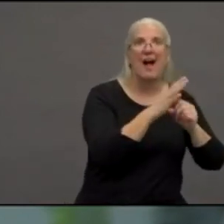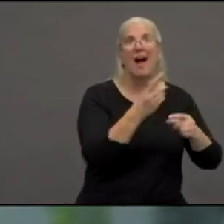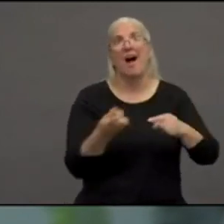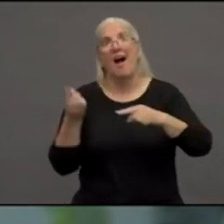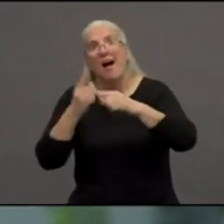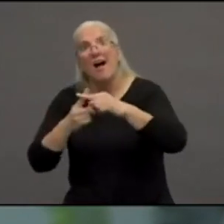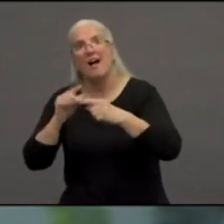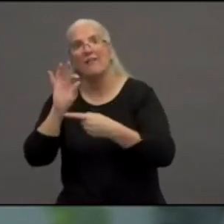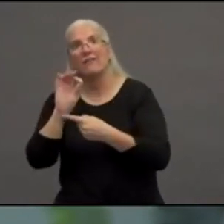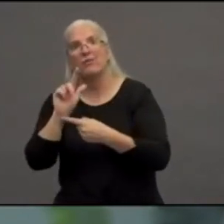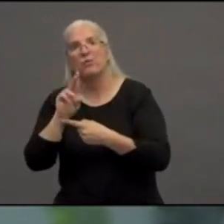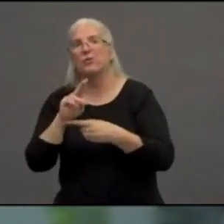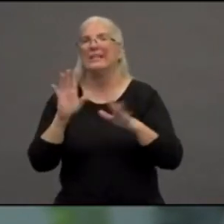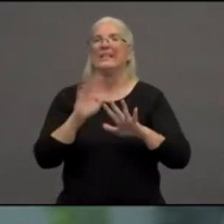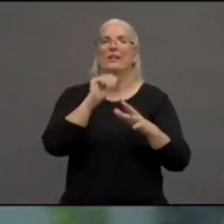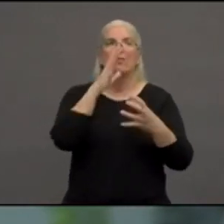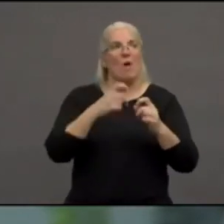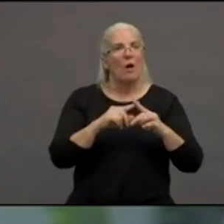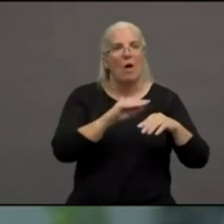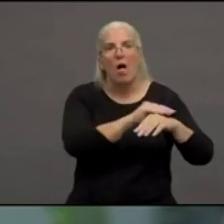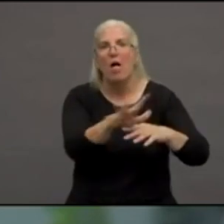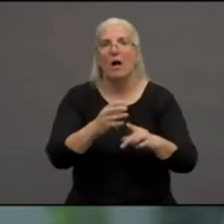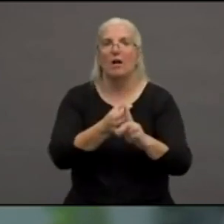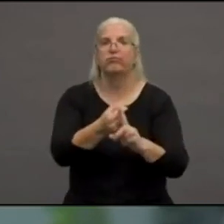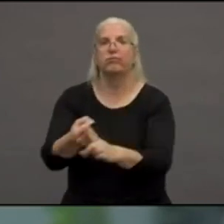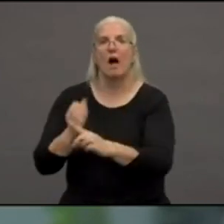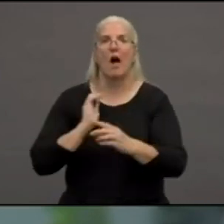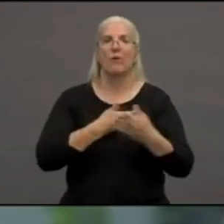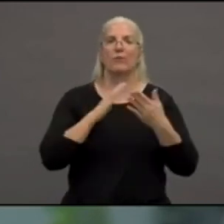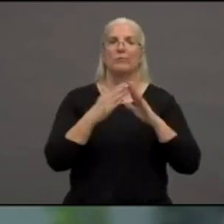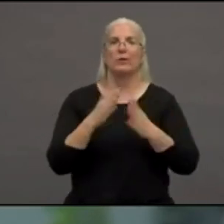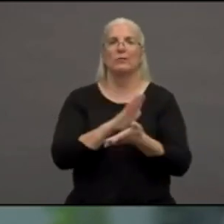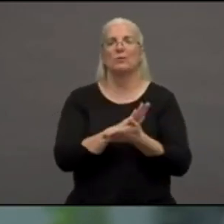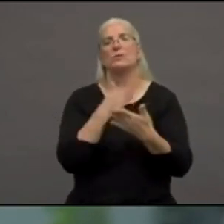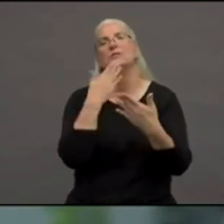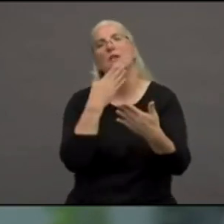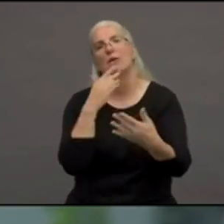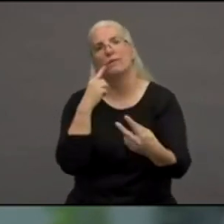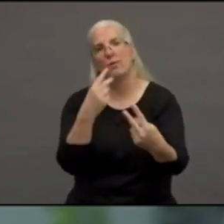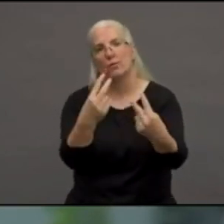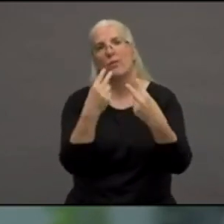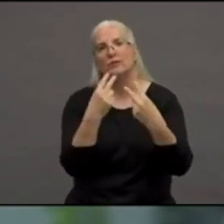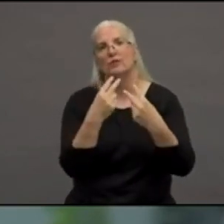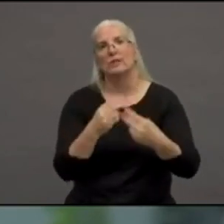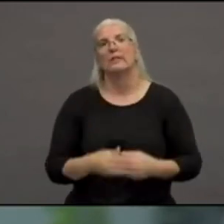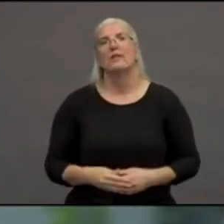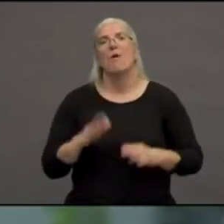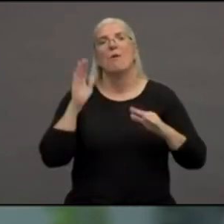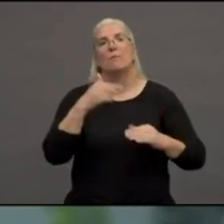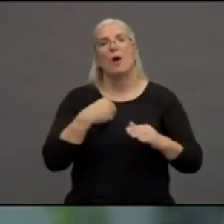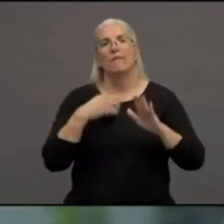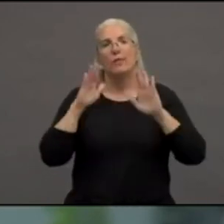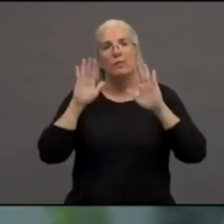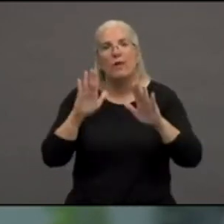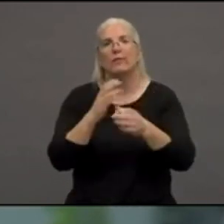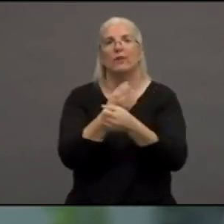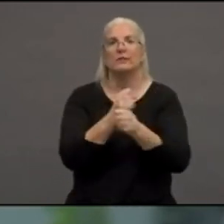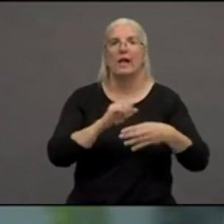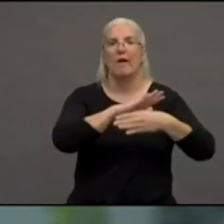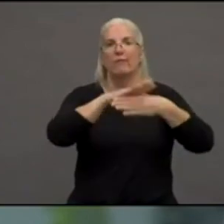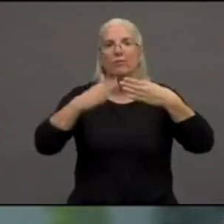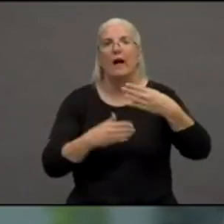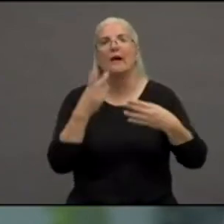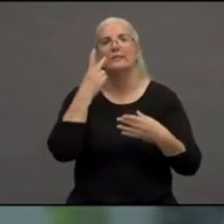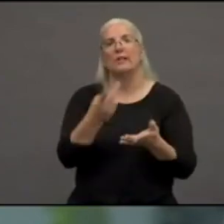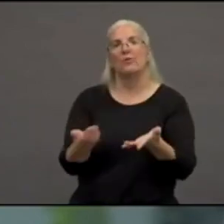affects the schools, Yes. something else to deal with. All right, thanks for watching, everybody. Hope you have a very safe weekend, and we will see you back here